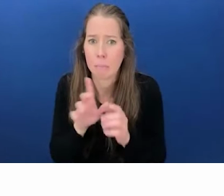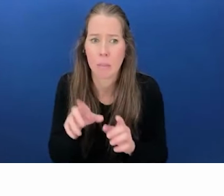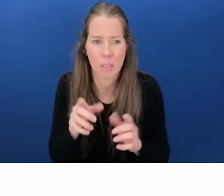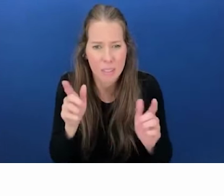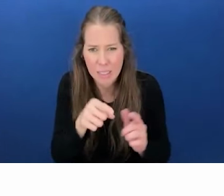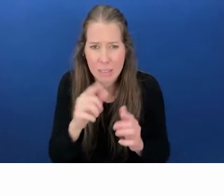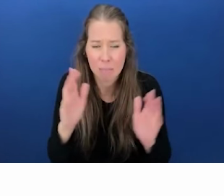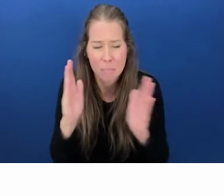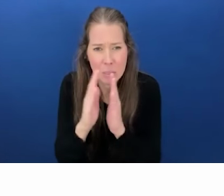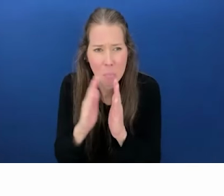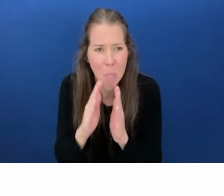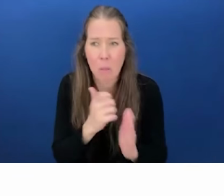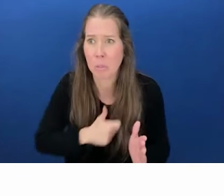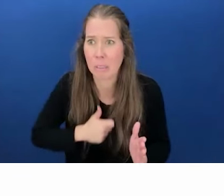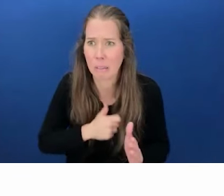I'm sorry.